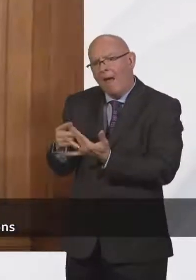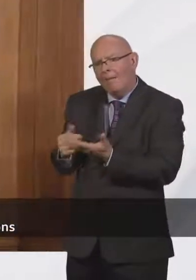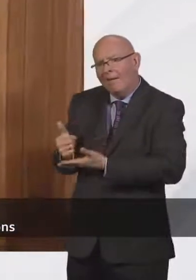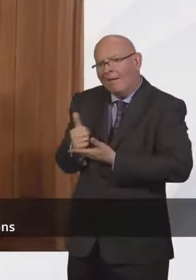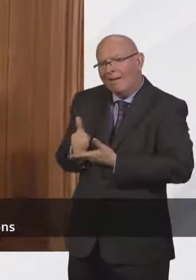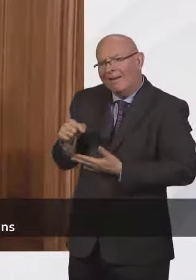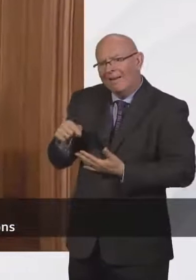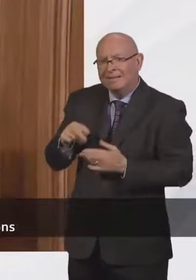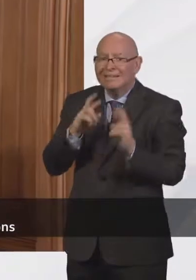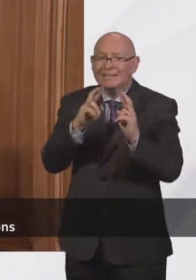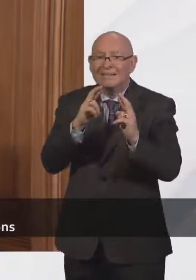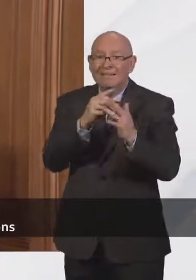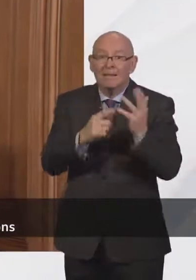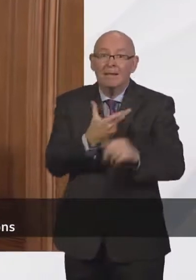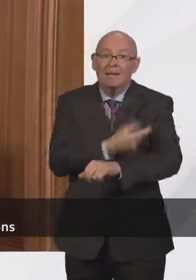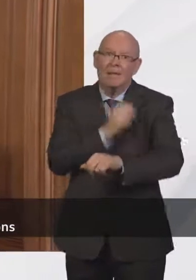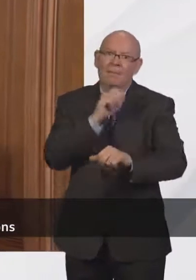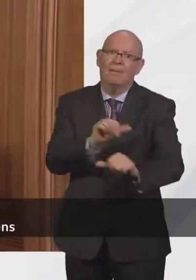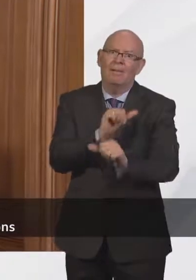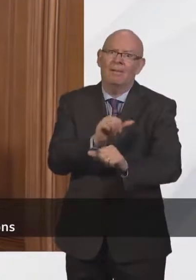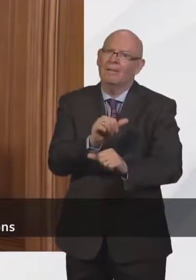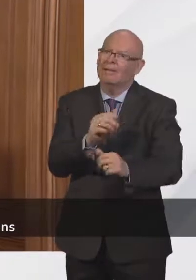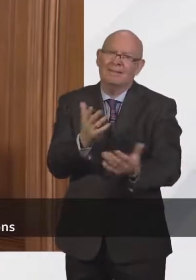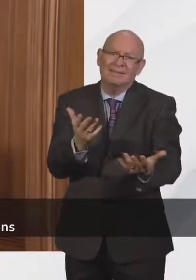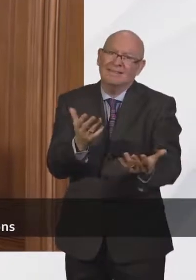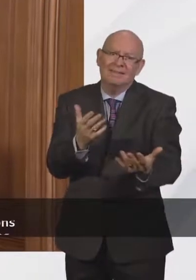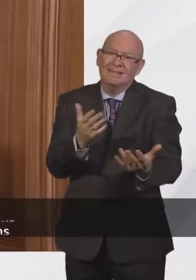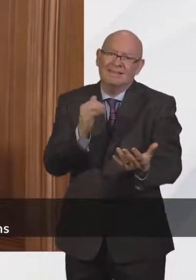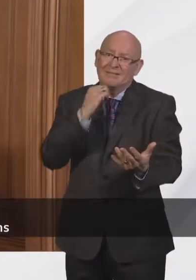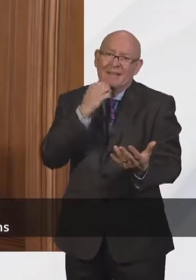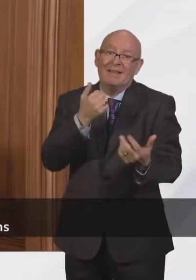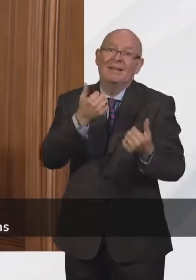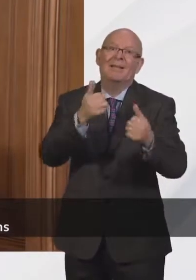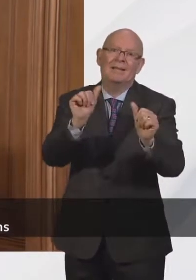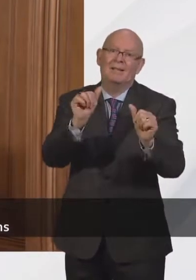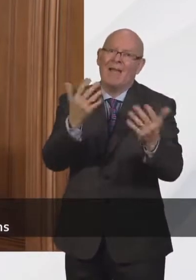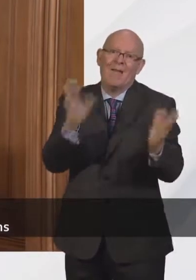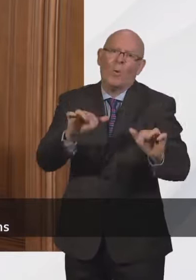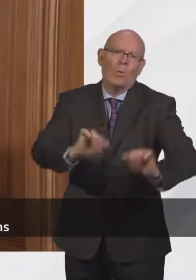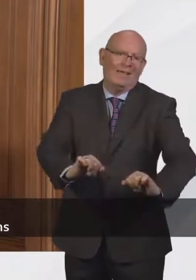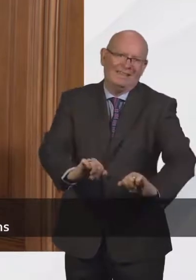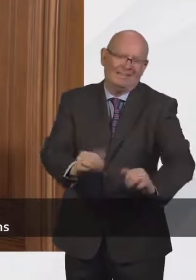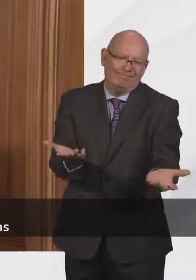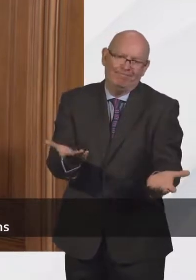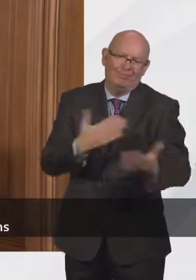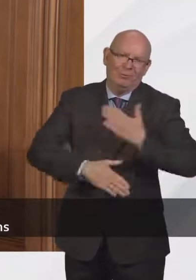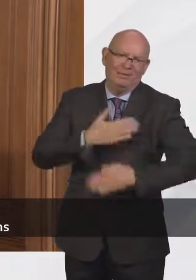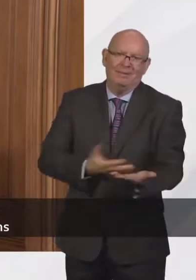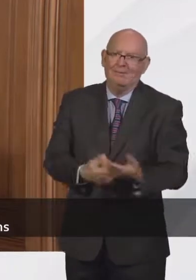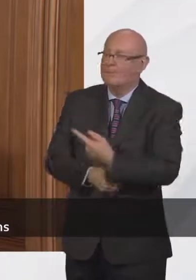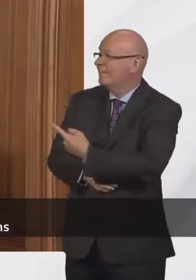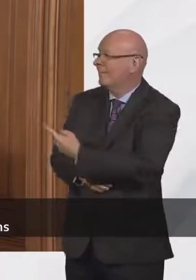weren't in this current situation through the winter and into next spring. I think then let's regroup and work out where we